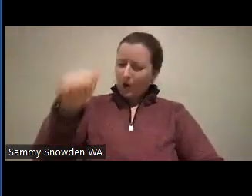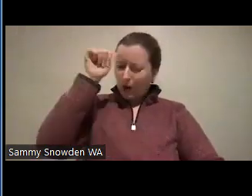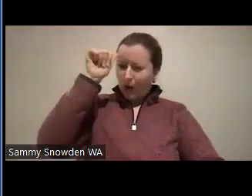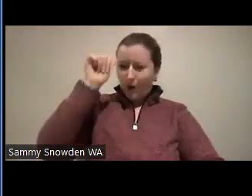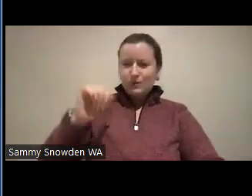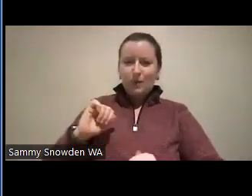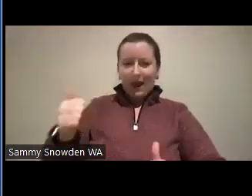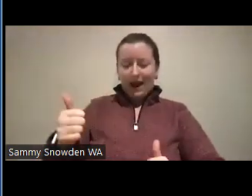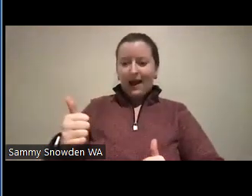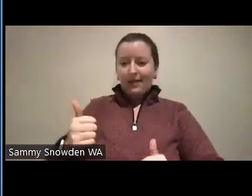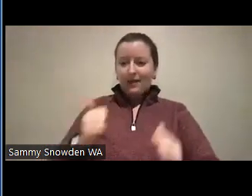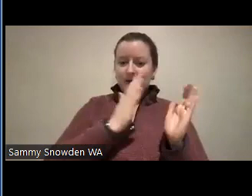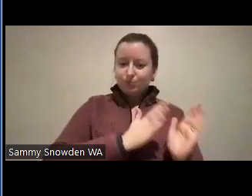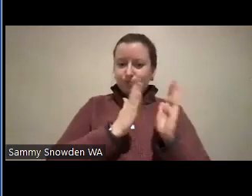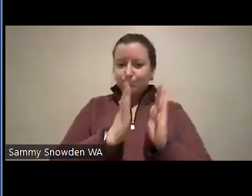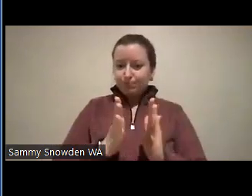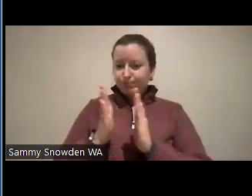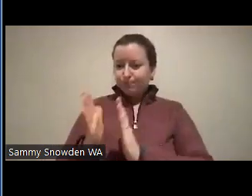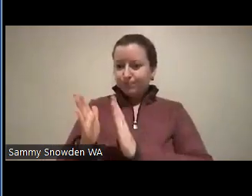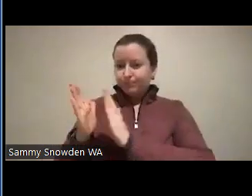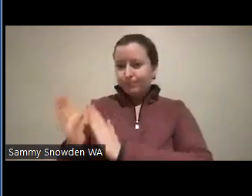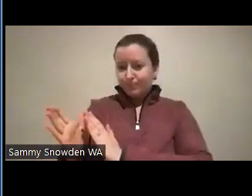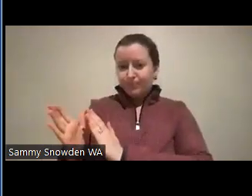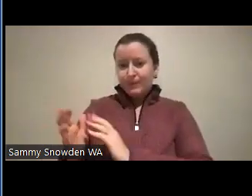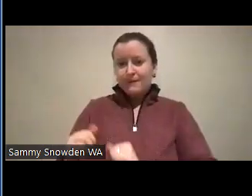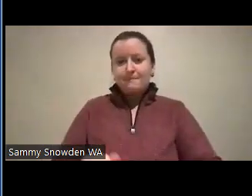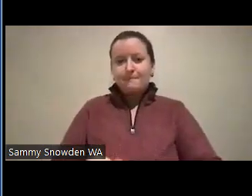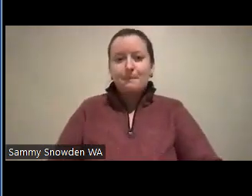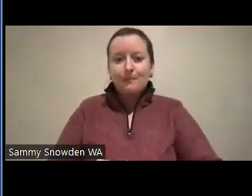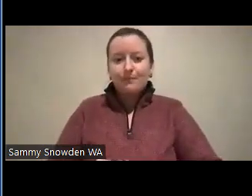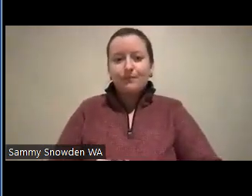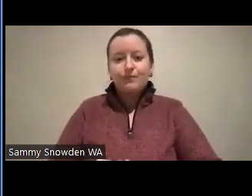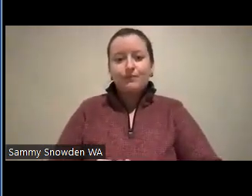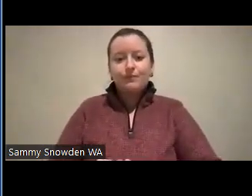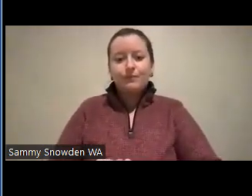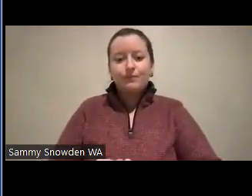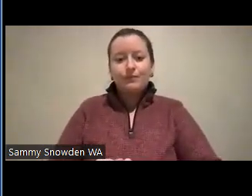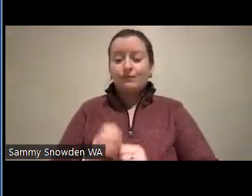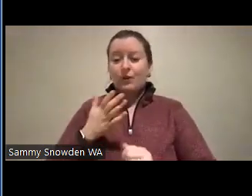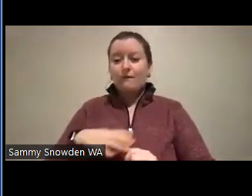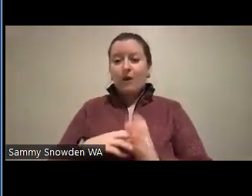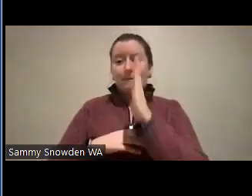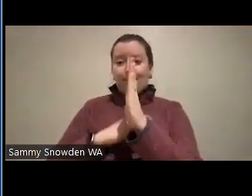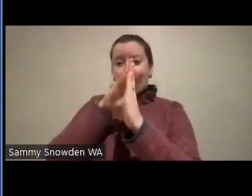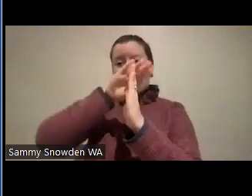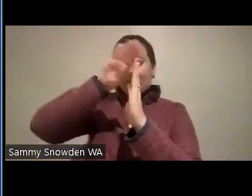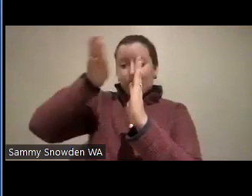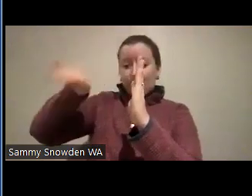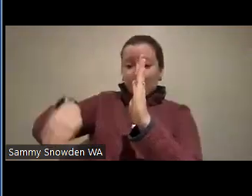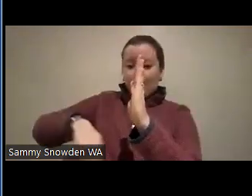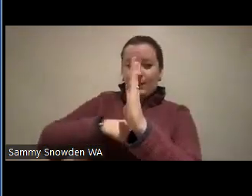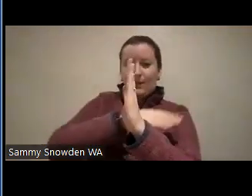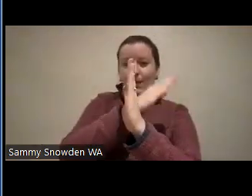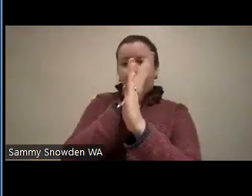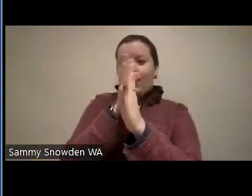times. It affects different parts of our body. Different organs come into play at different times